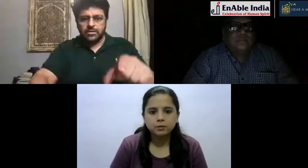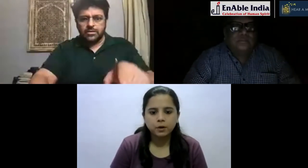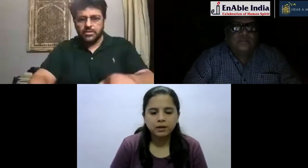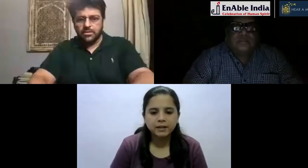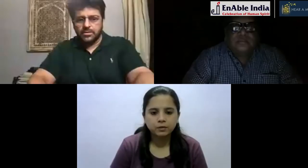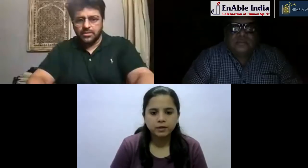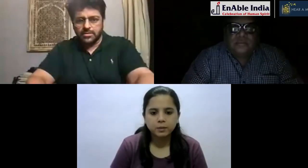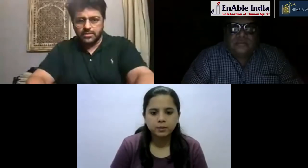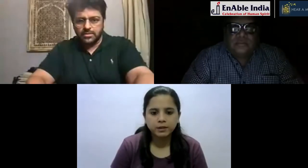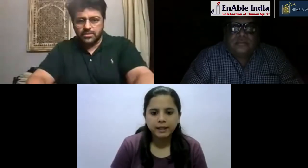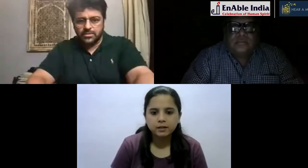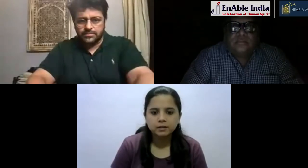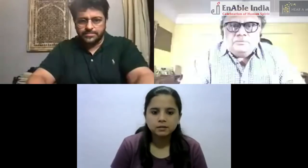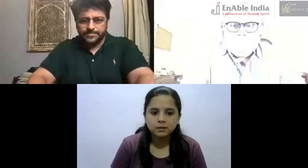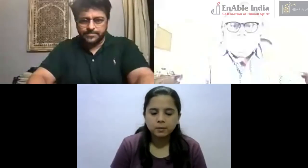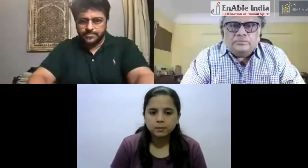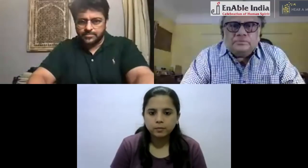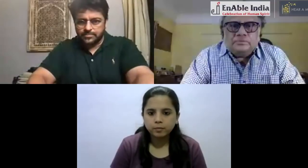Charu, can you spotlight Surendra Pratik?